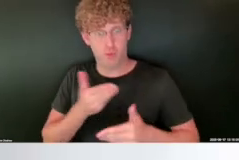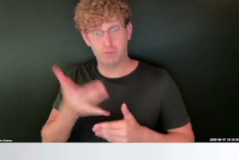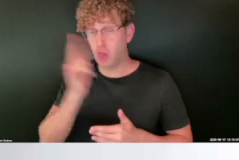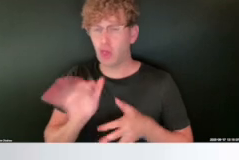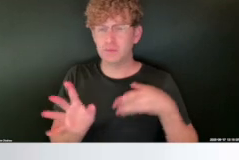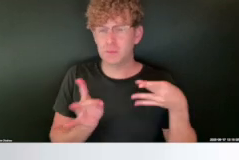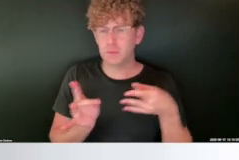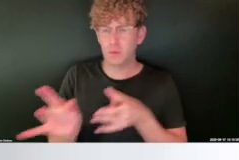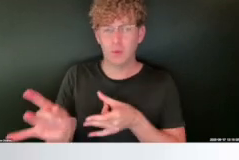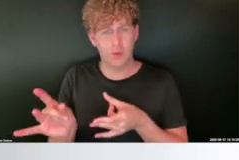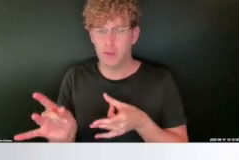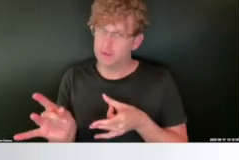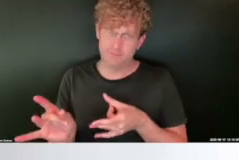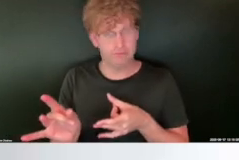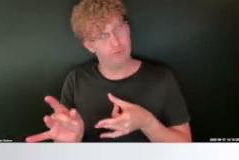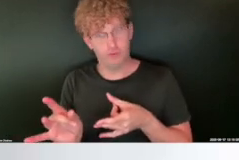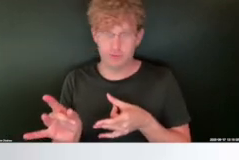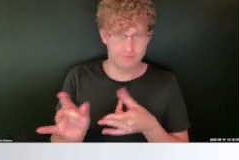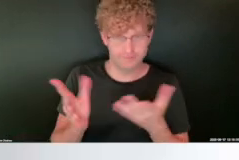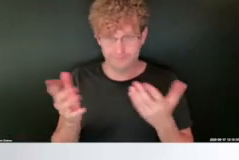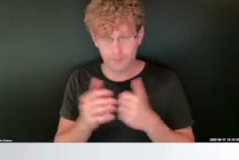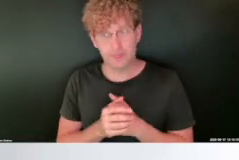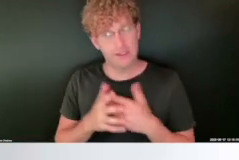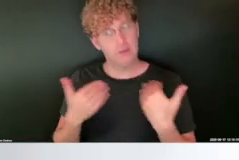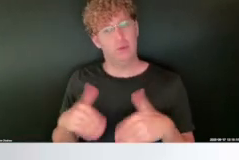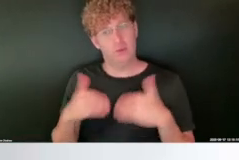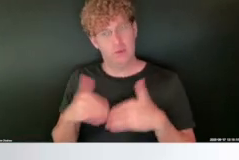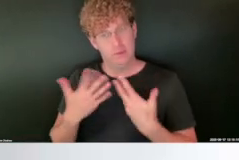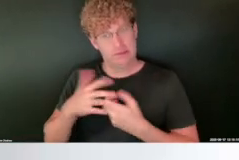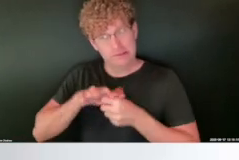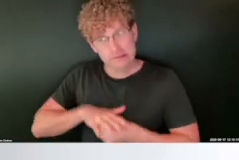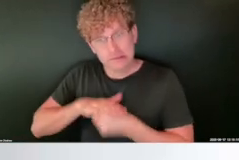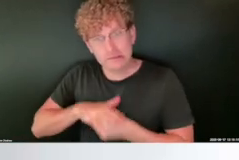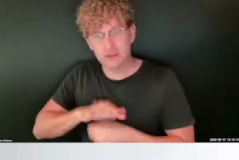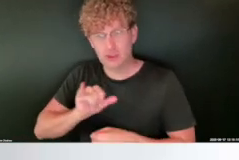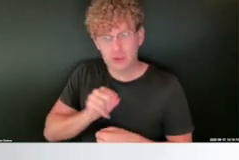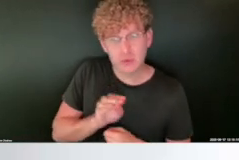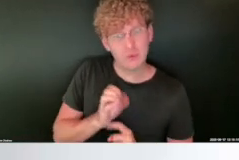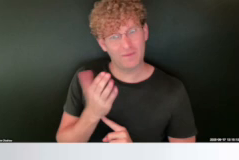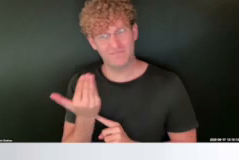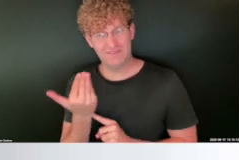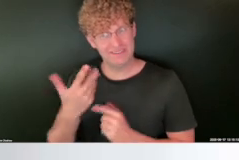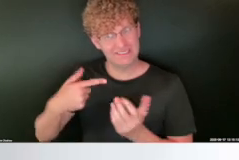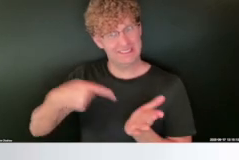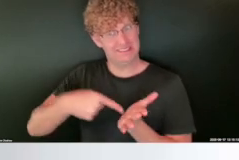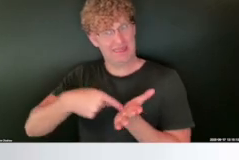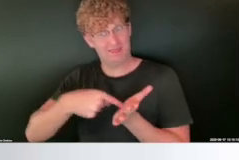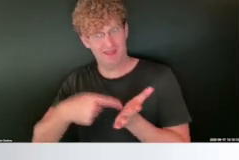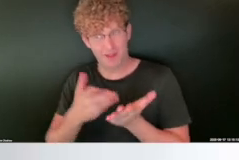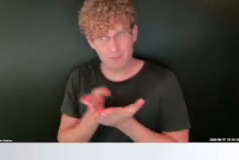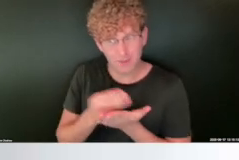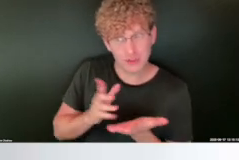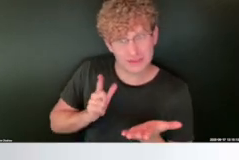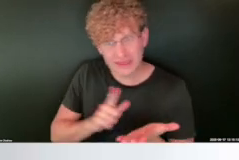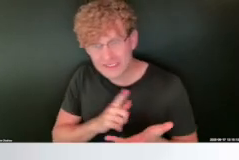but. We're constrained by the June 15th legislative budget deadline, and we may